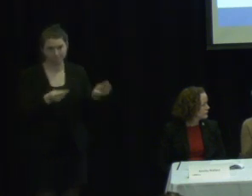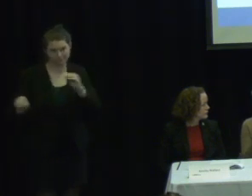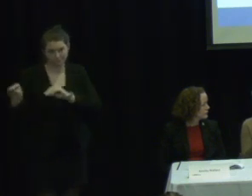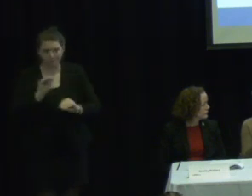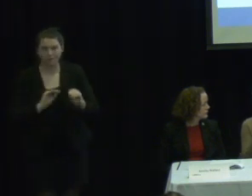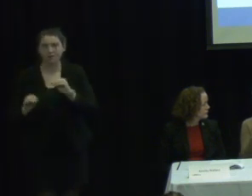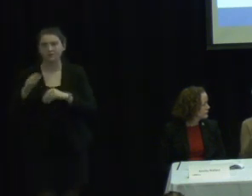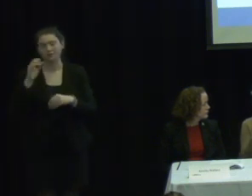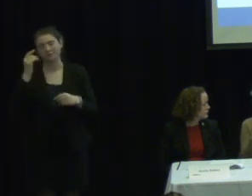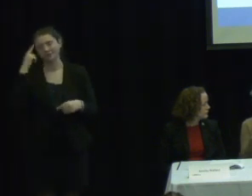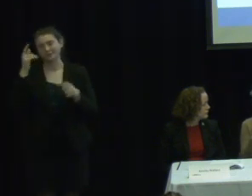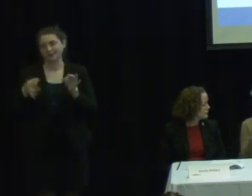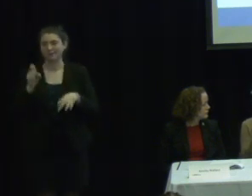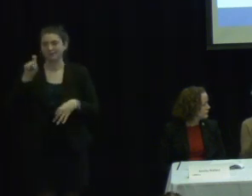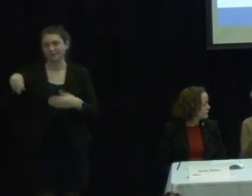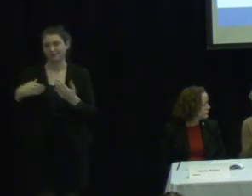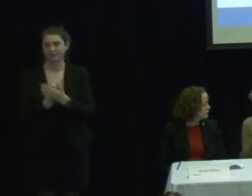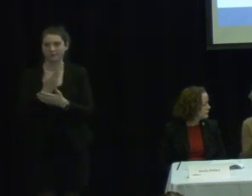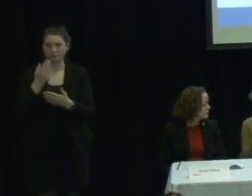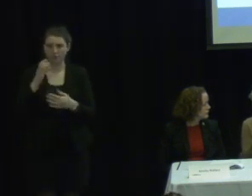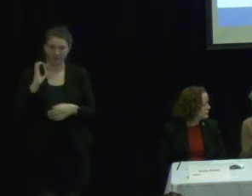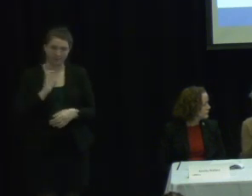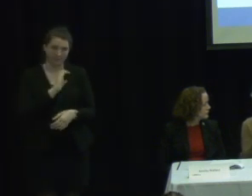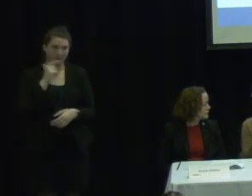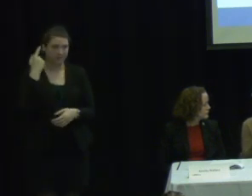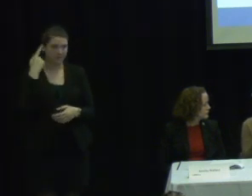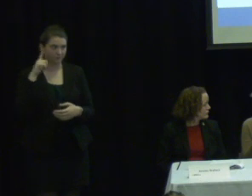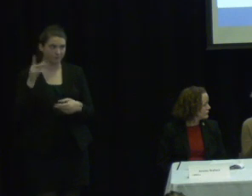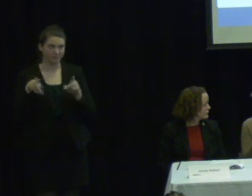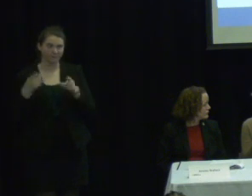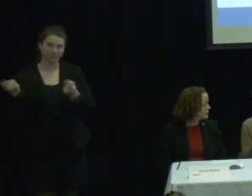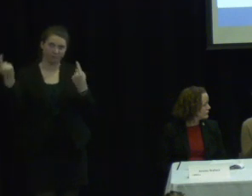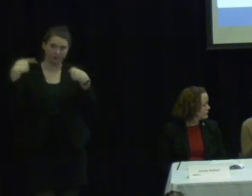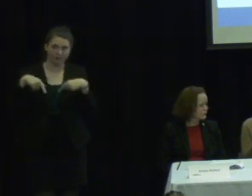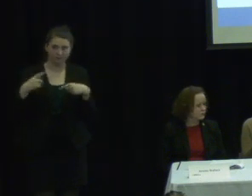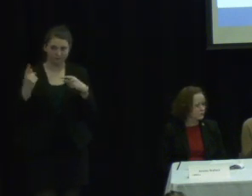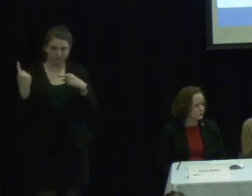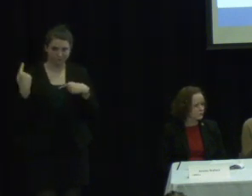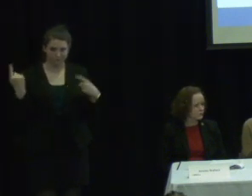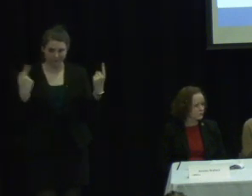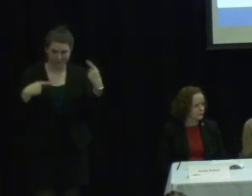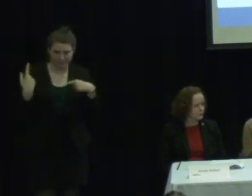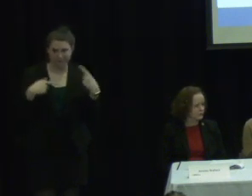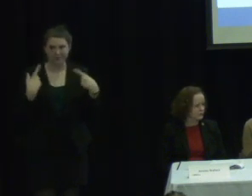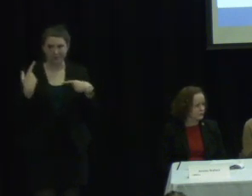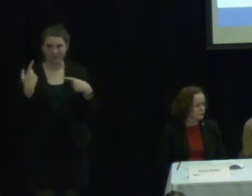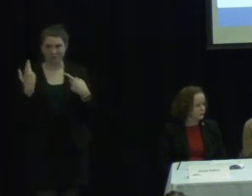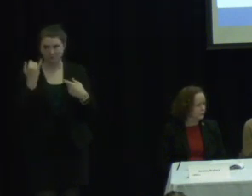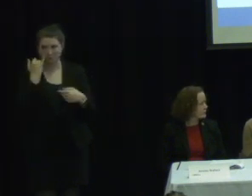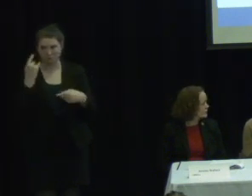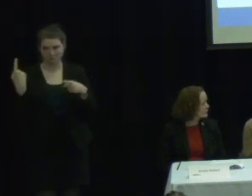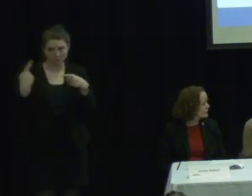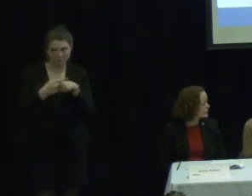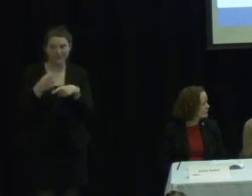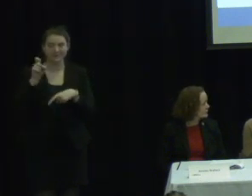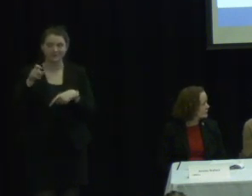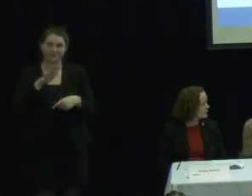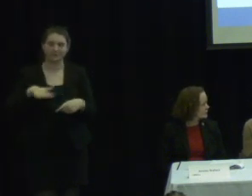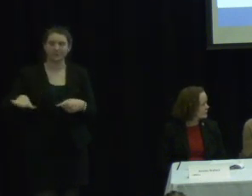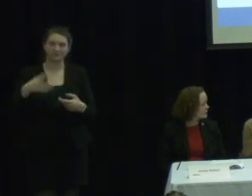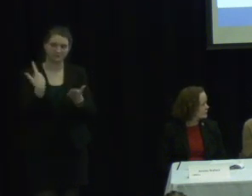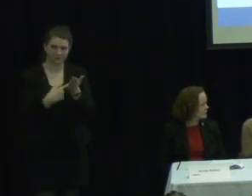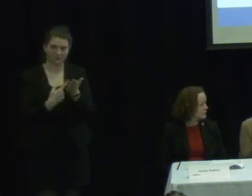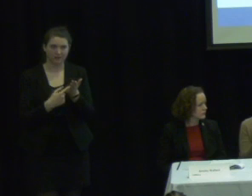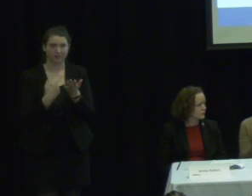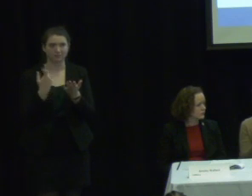that would be the place where people could come and essentially debate when there were disagreements about how space